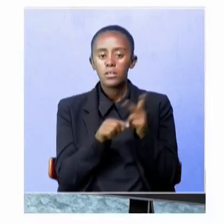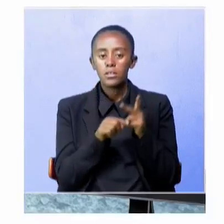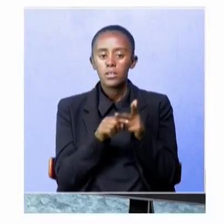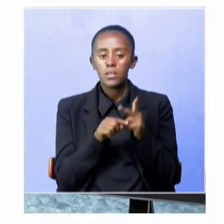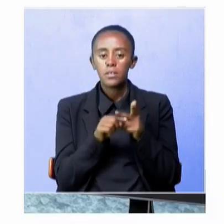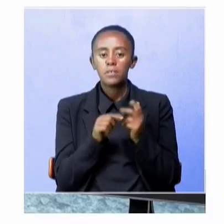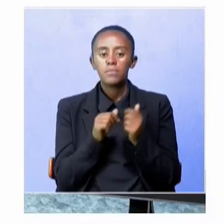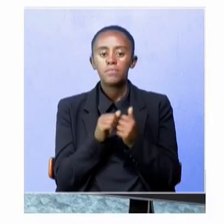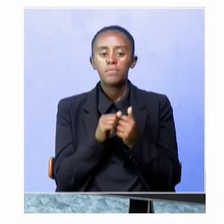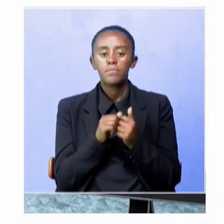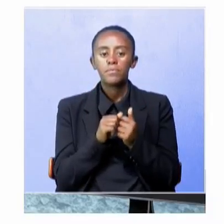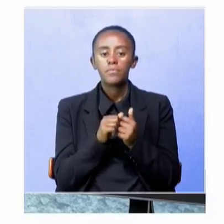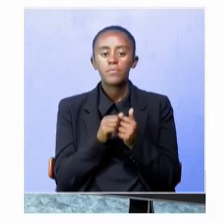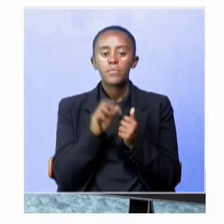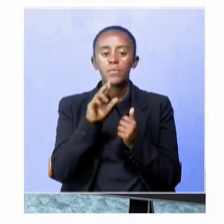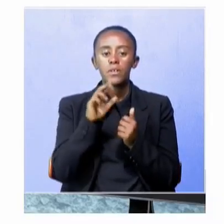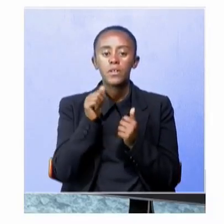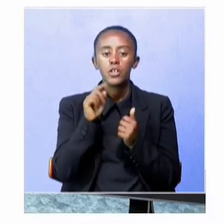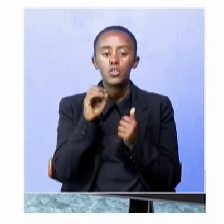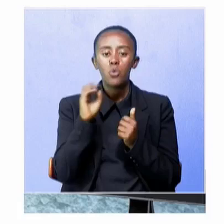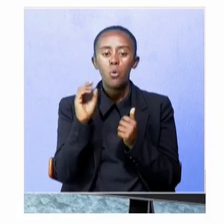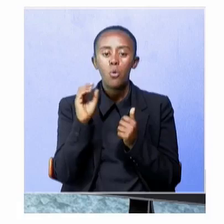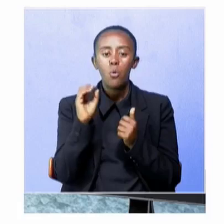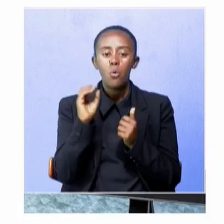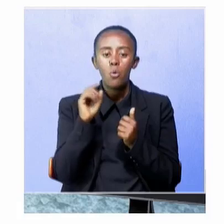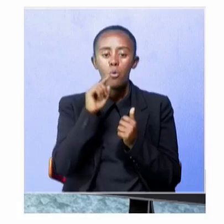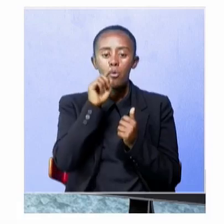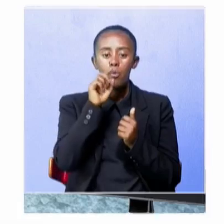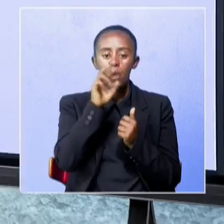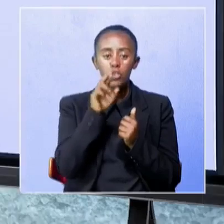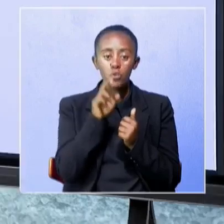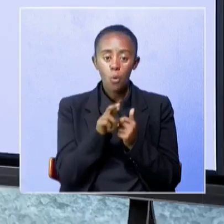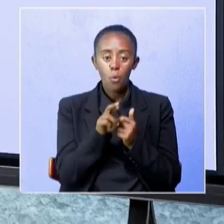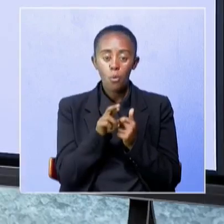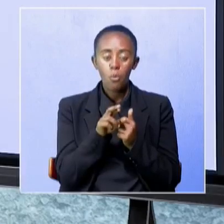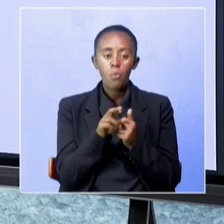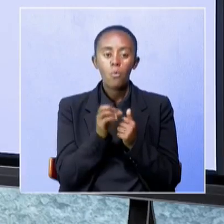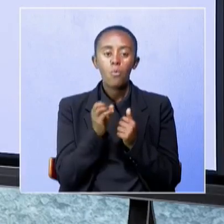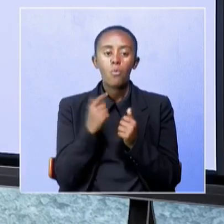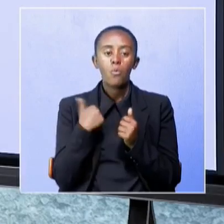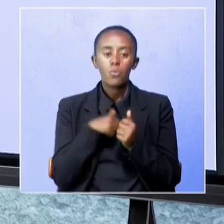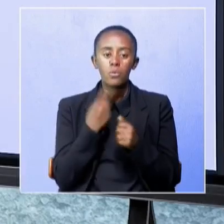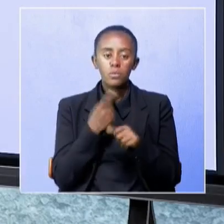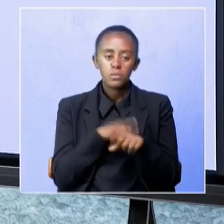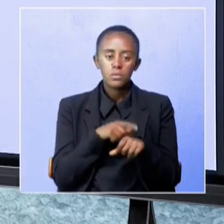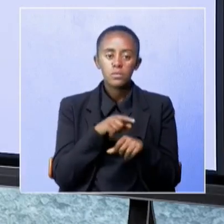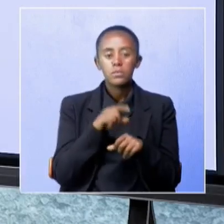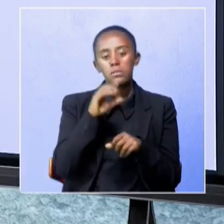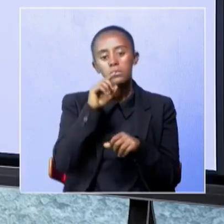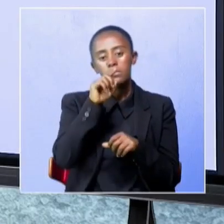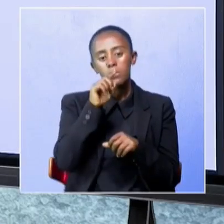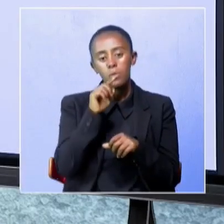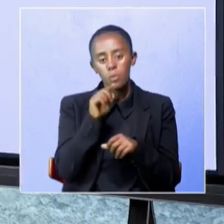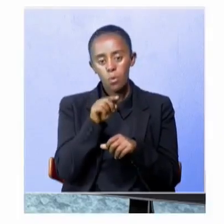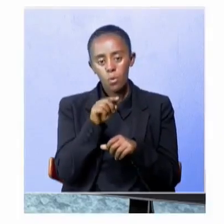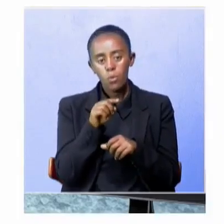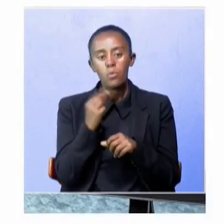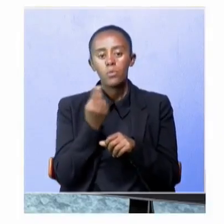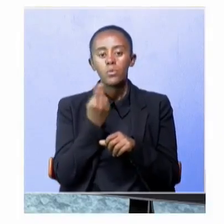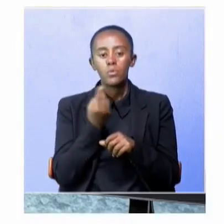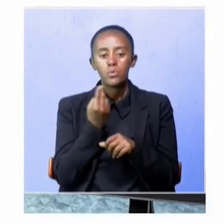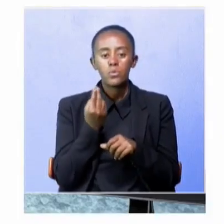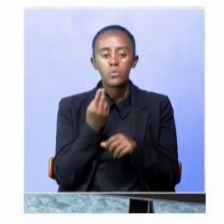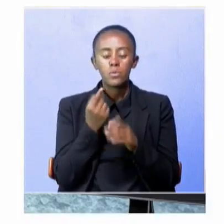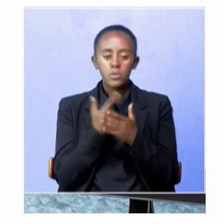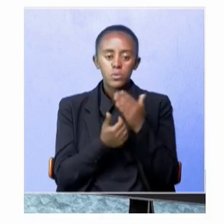what? Ratio. In ratios, we use colon. We also use it